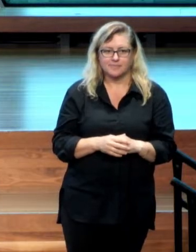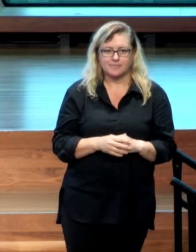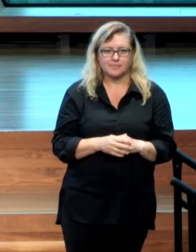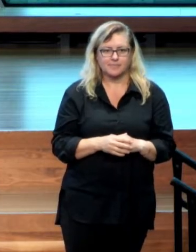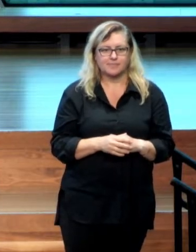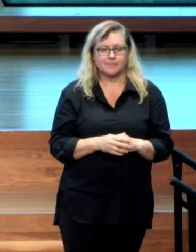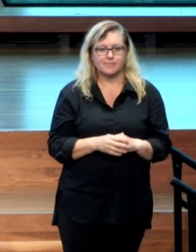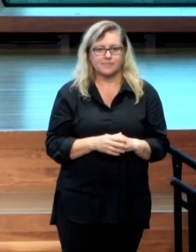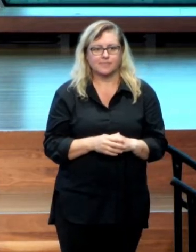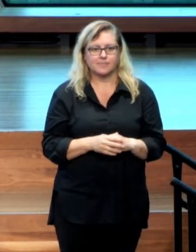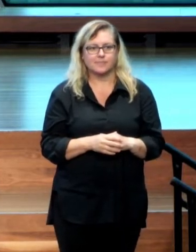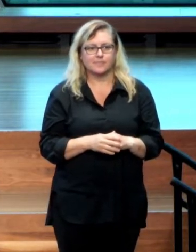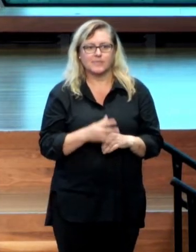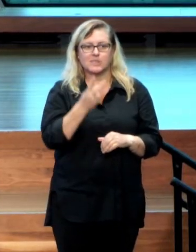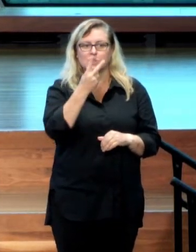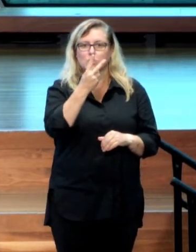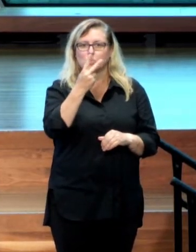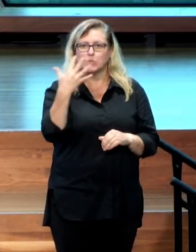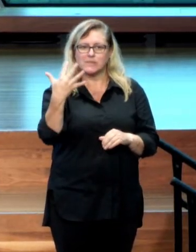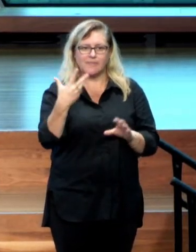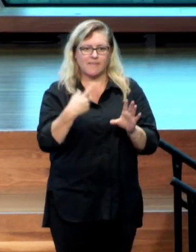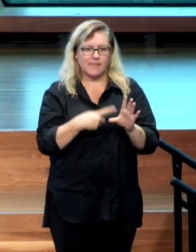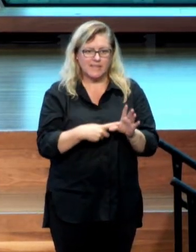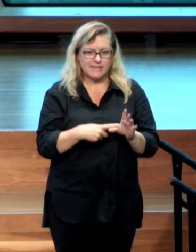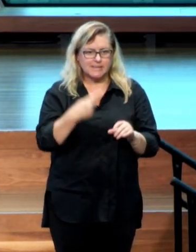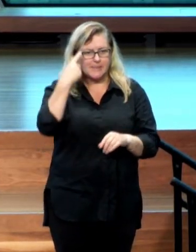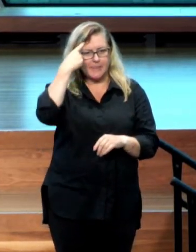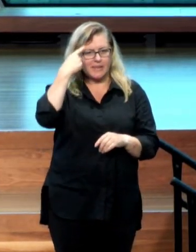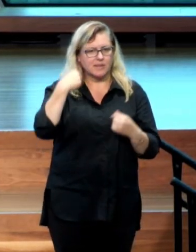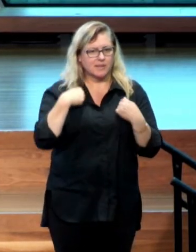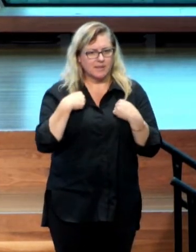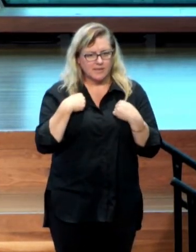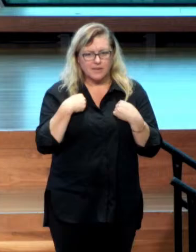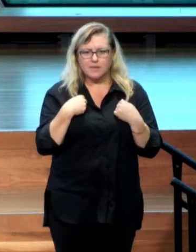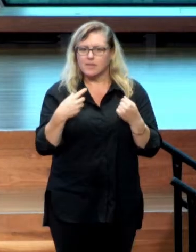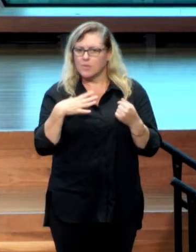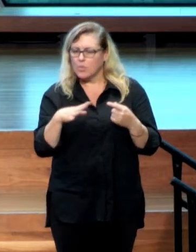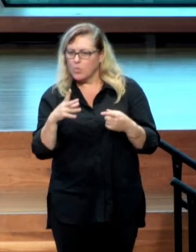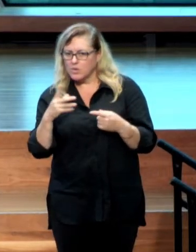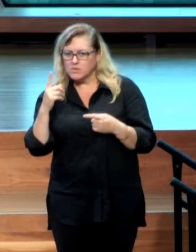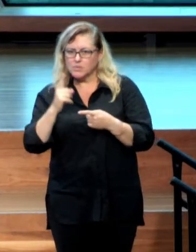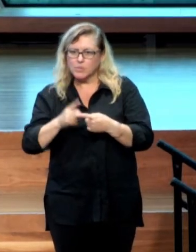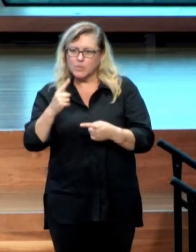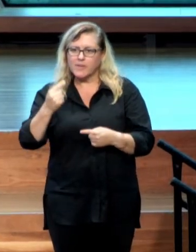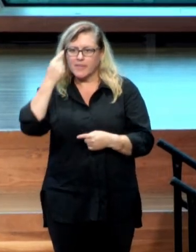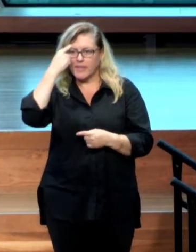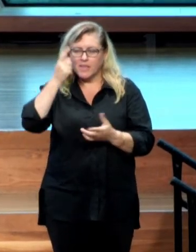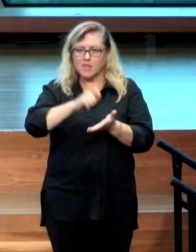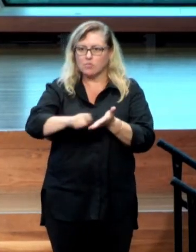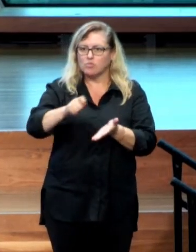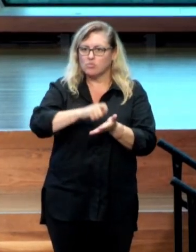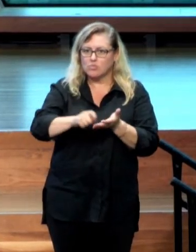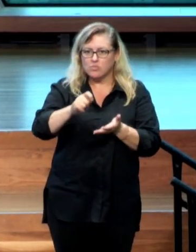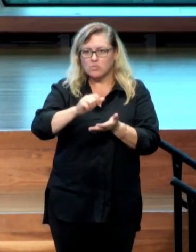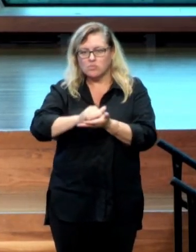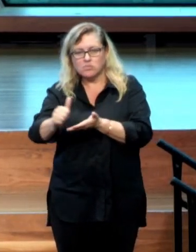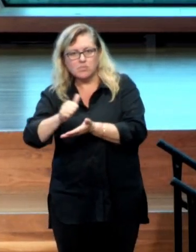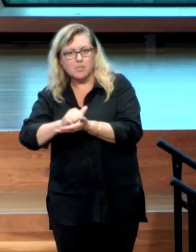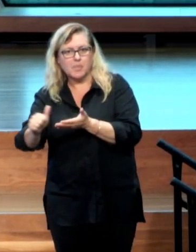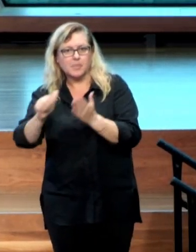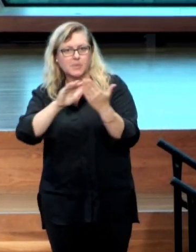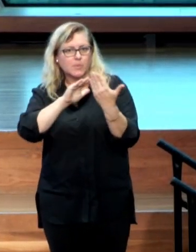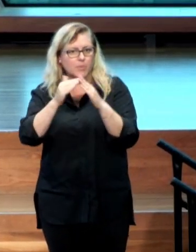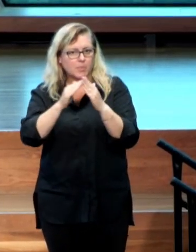And 25 years, I think, or thereabouts. So I want to just quickly thank the writing community, the publishing community of Victoria,